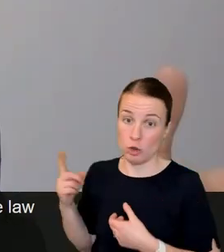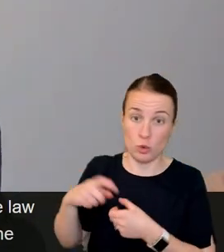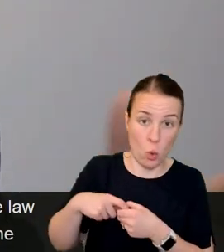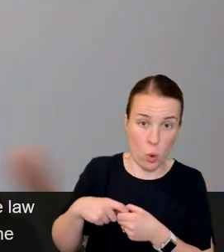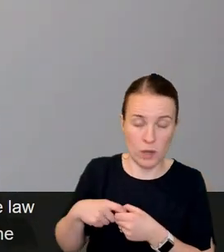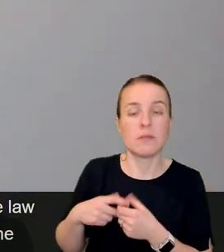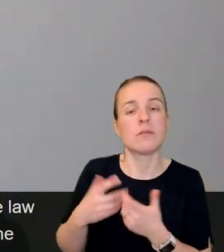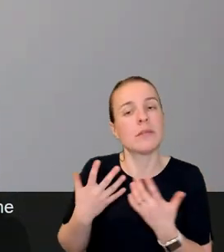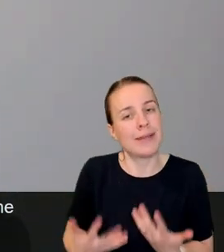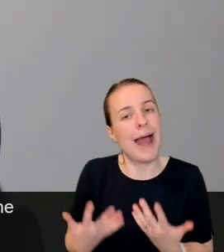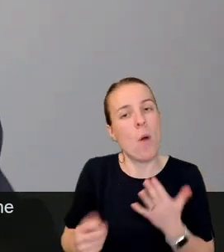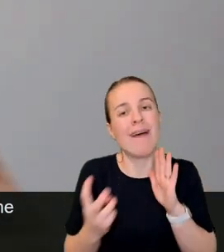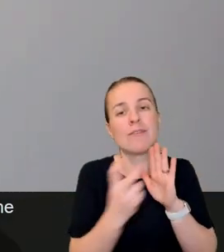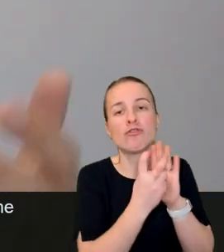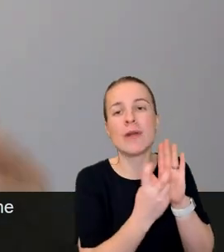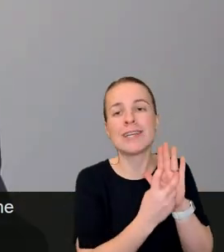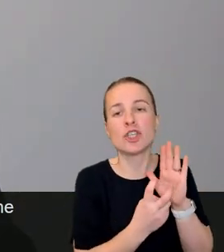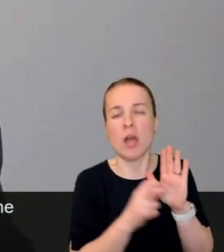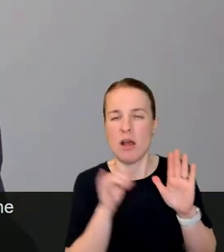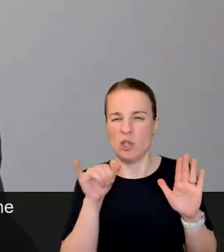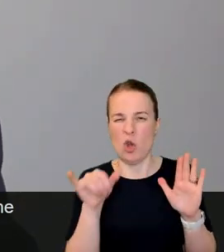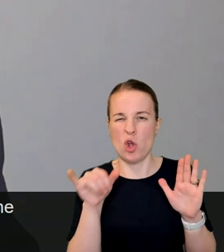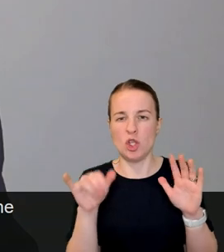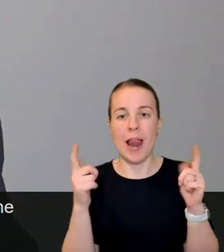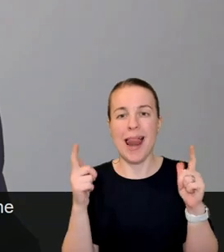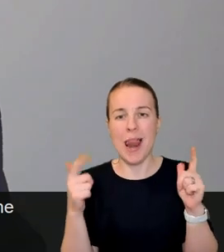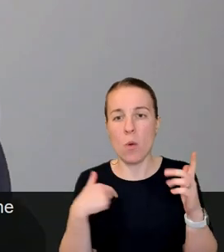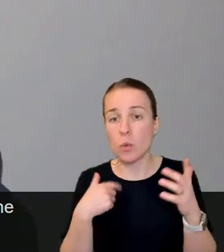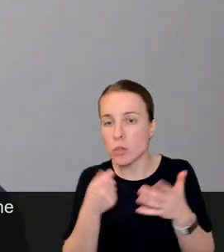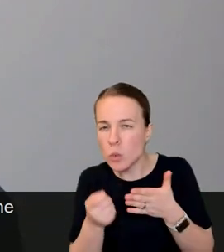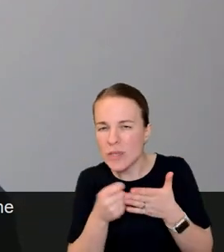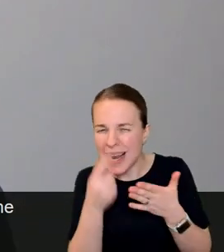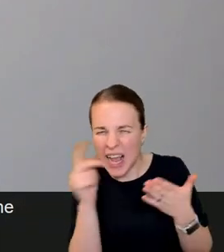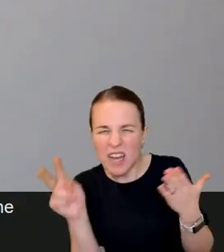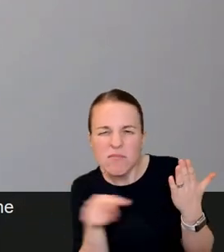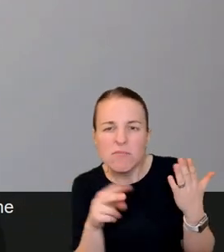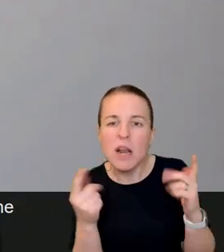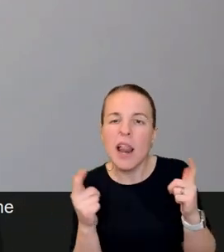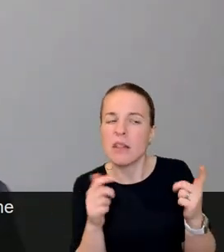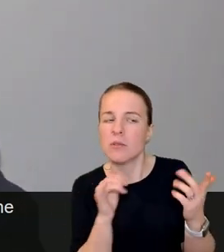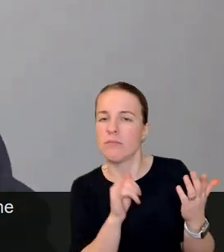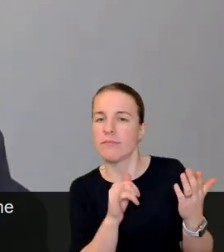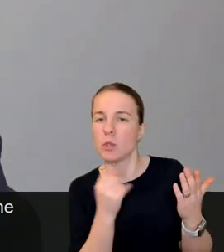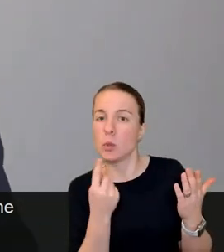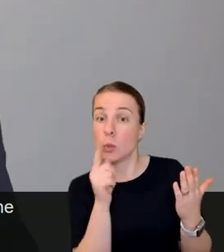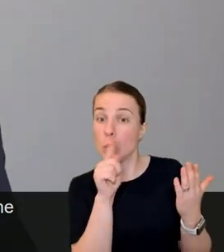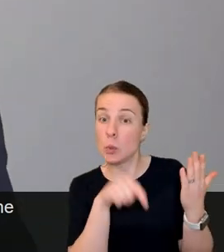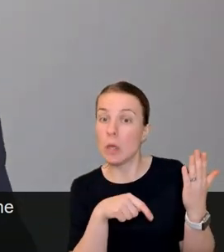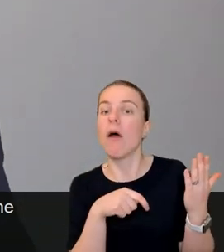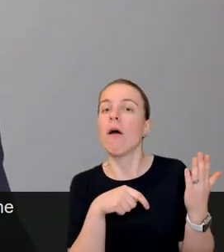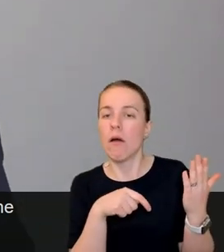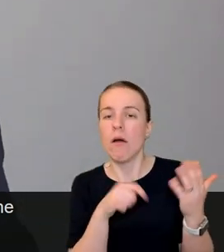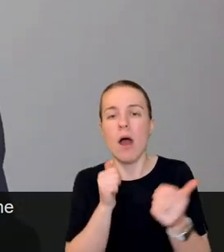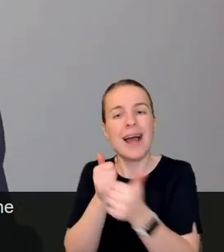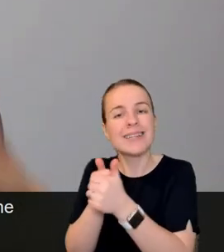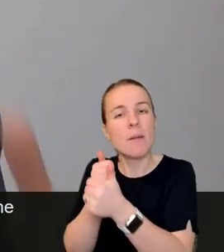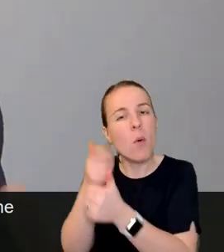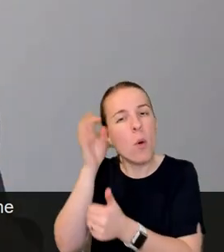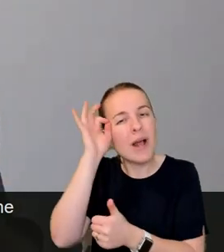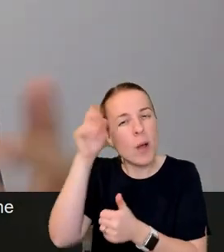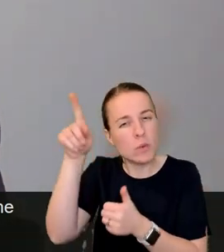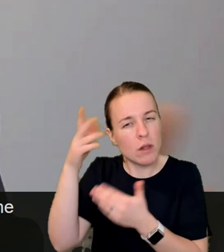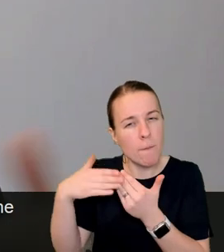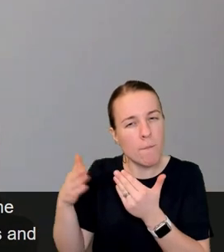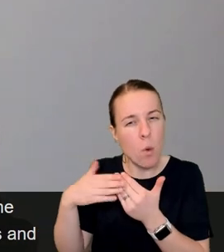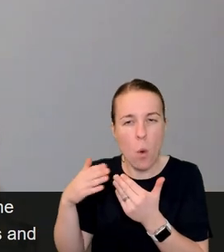dodgy landlords. So tenants can see who a dodgy landlord is. And we supported councils bringing more prosecutions so more landlords